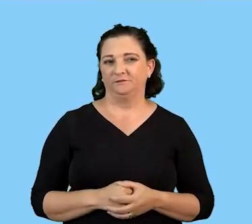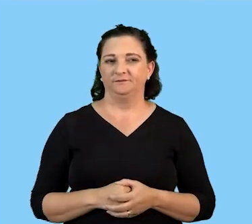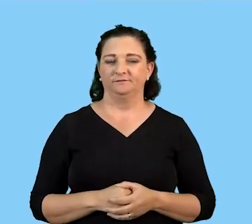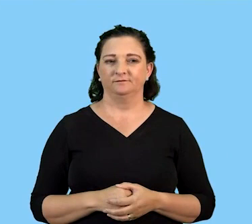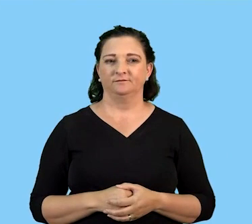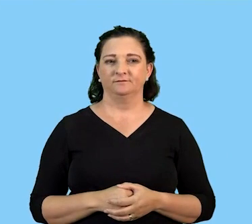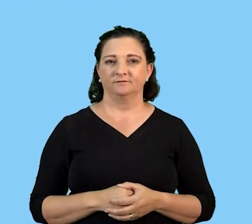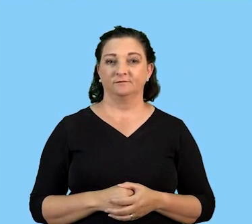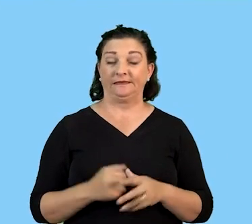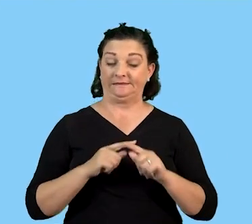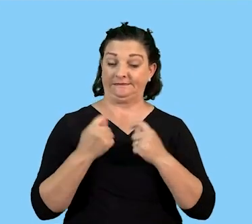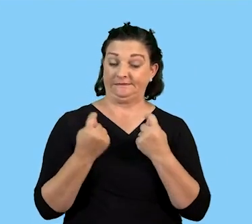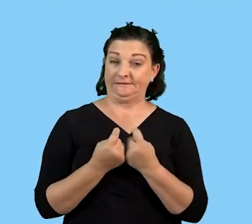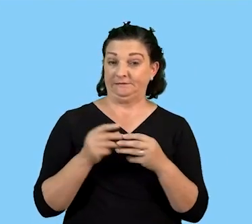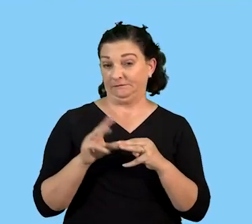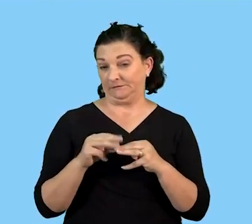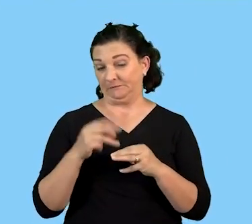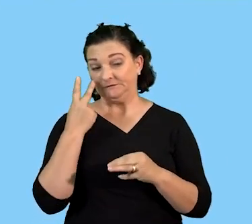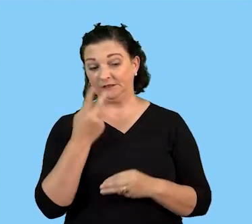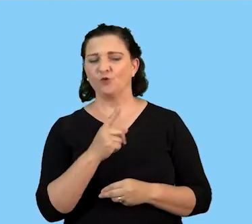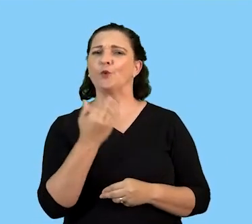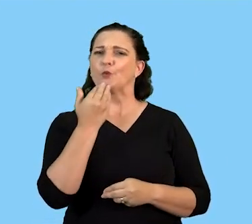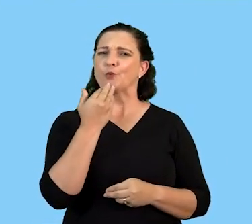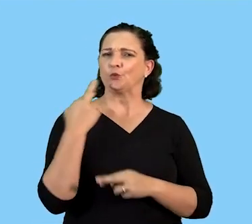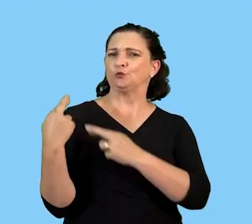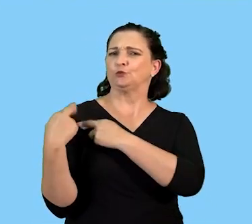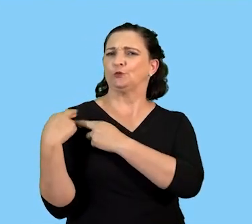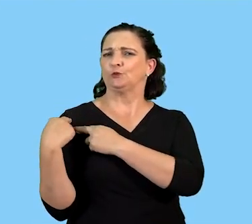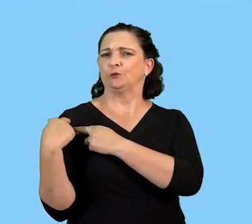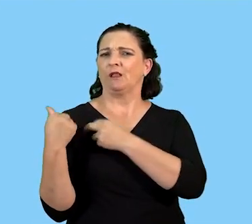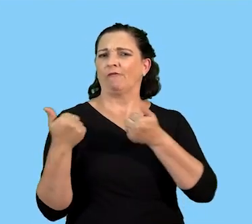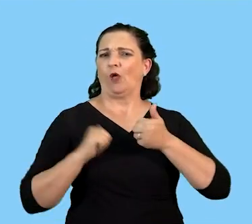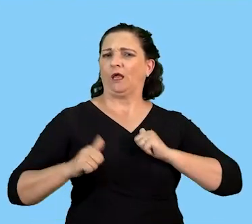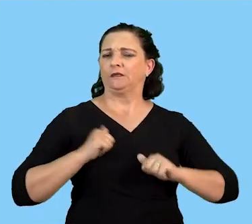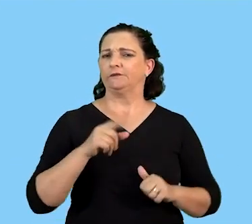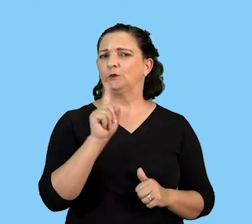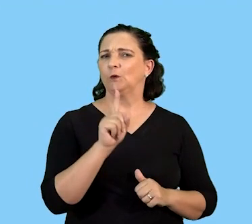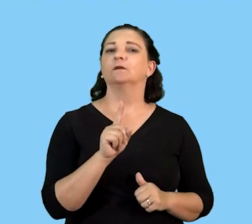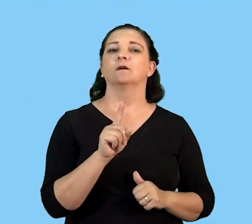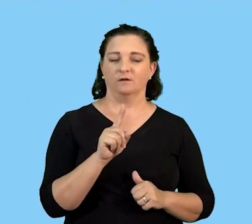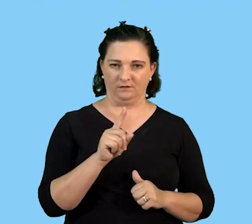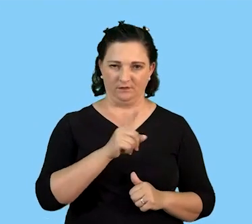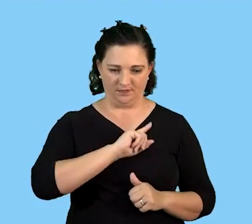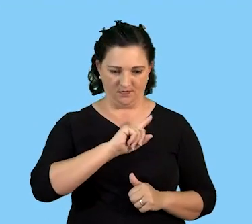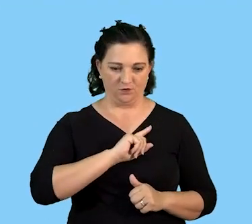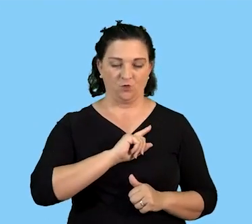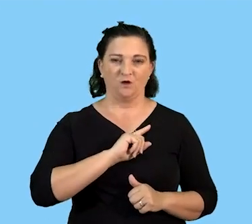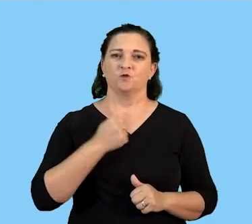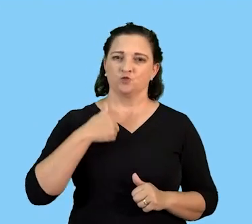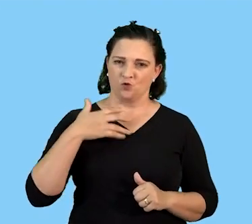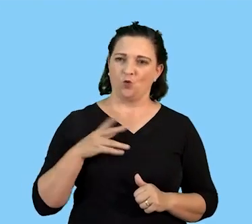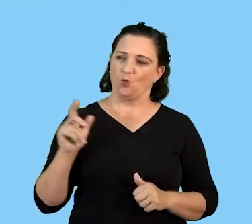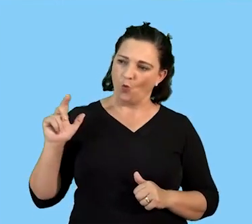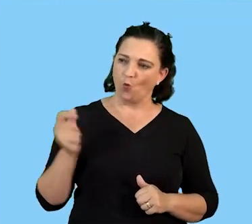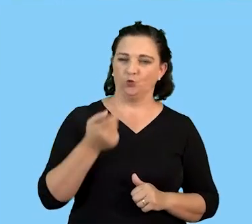members can see who is responsible for each activity so that not all team members can do one and the